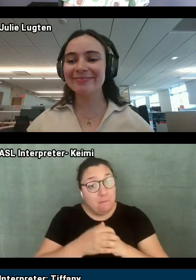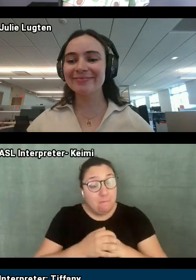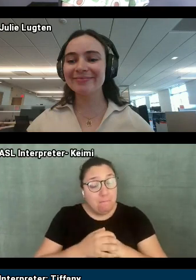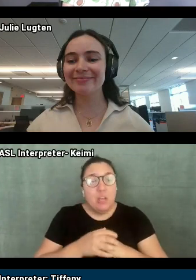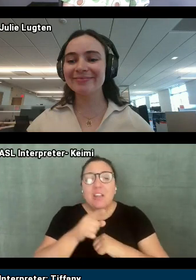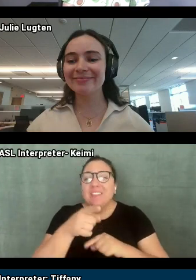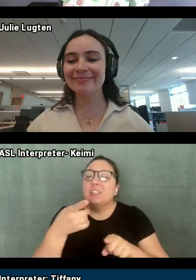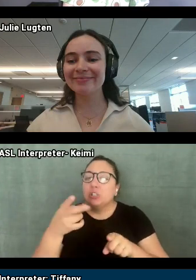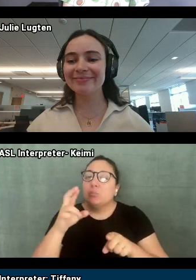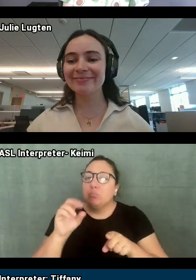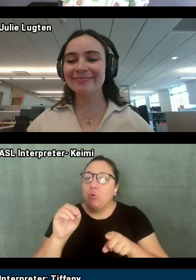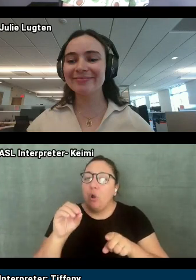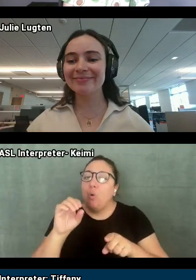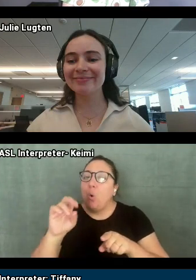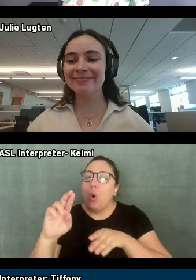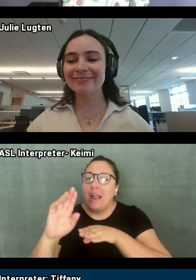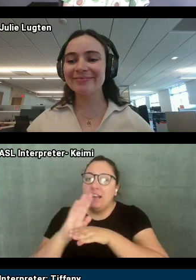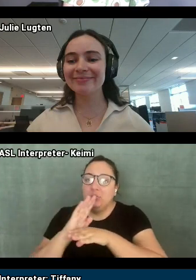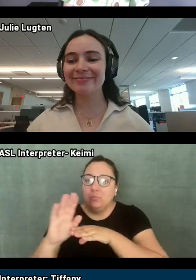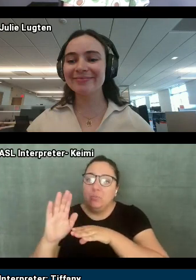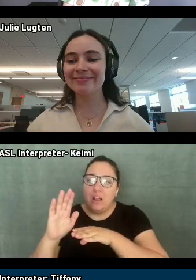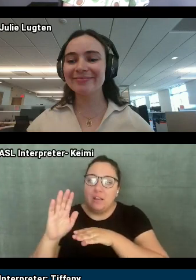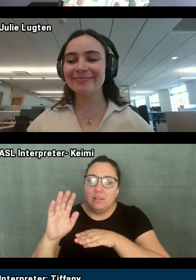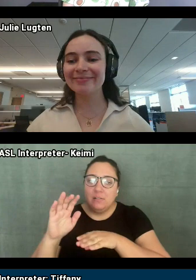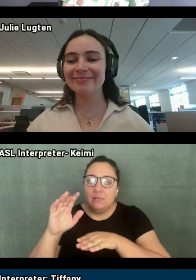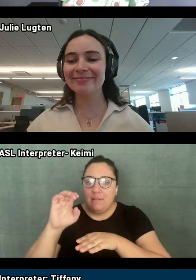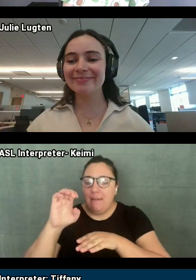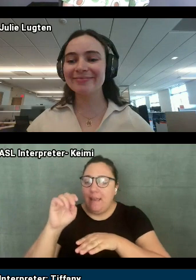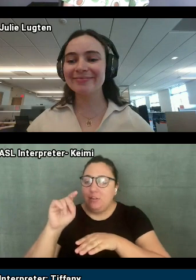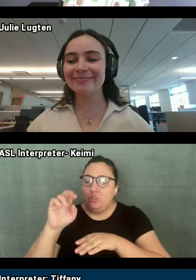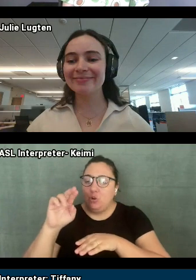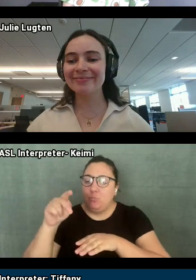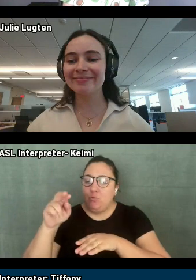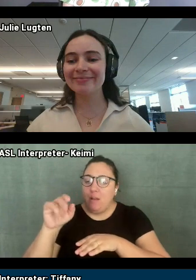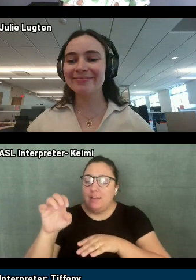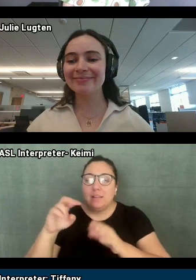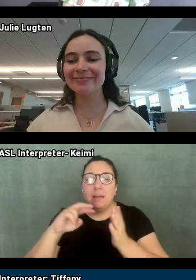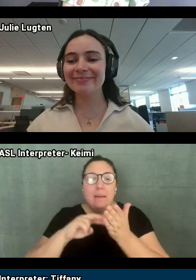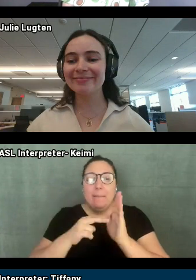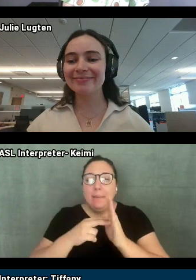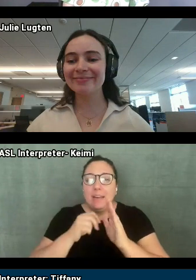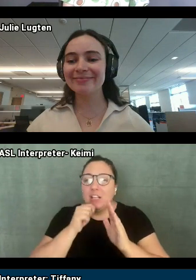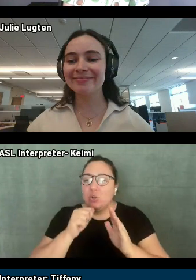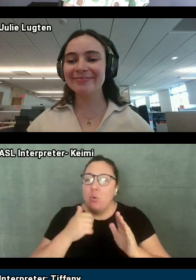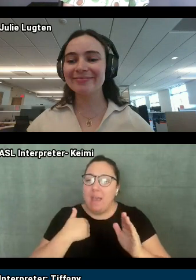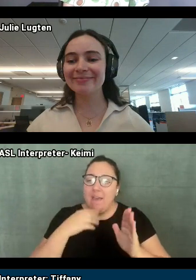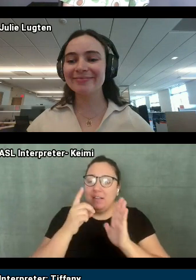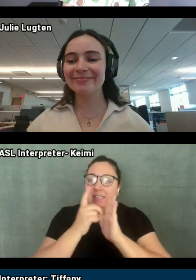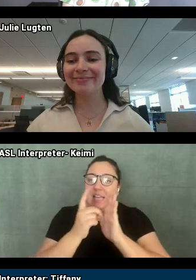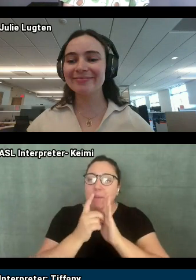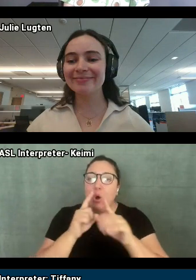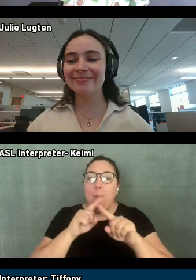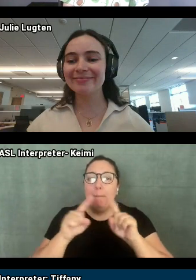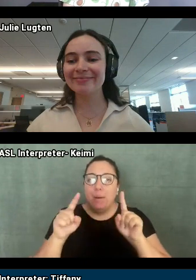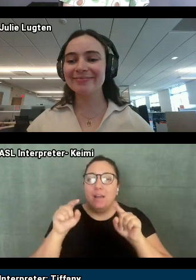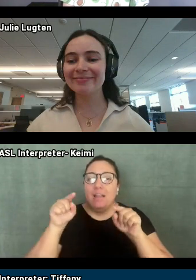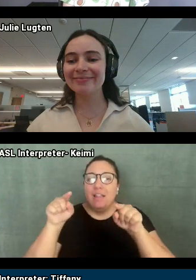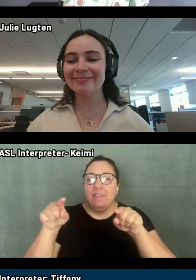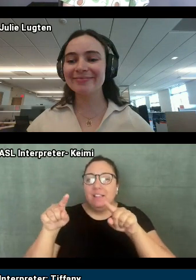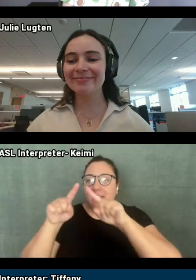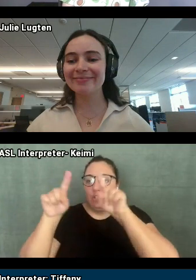Enterprise feature, so I don't have a live demo. I just have a screen grab for you. And this is a formula that I did